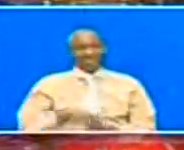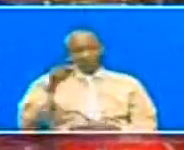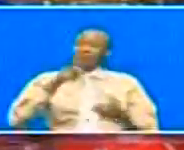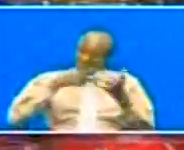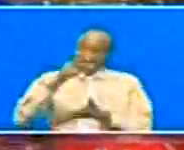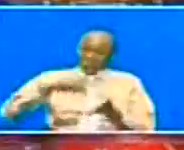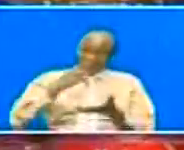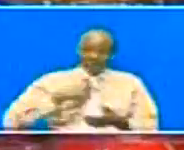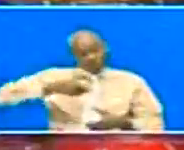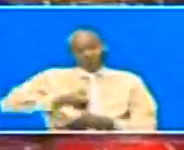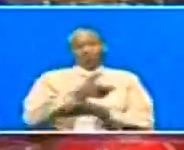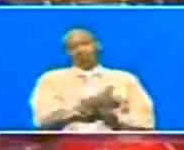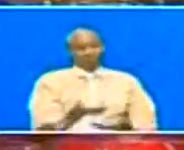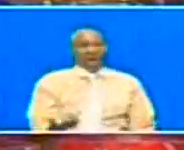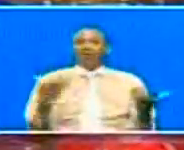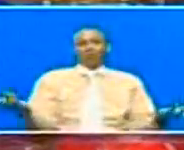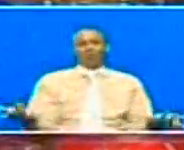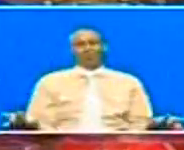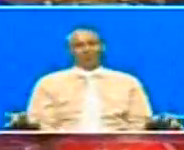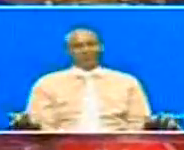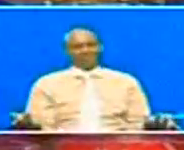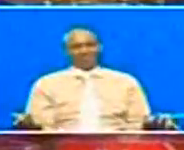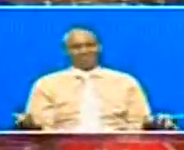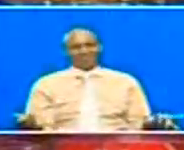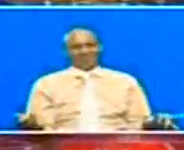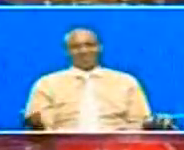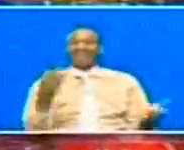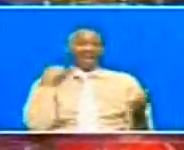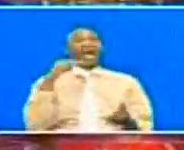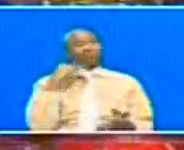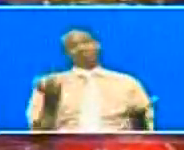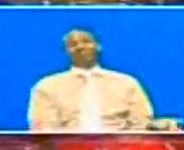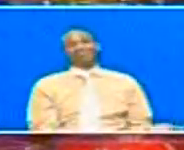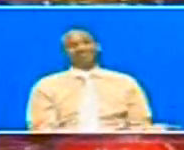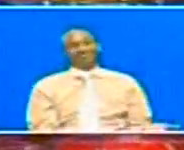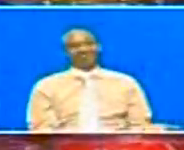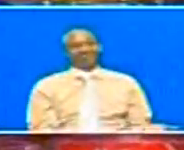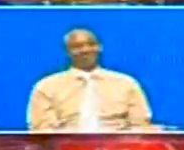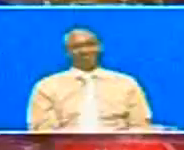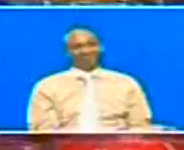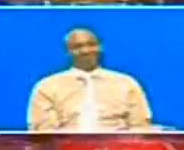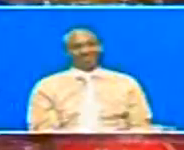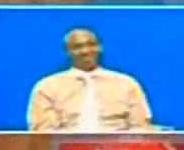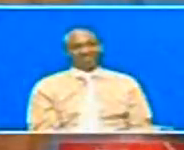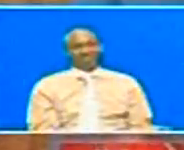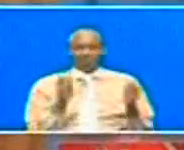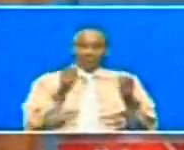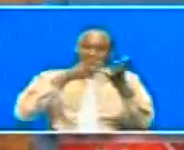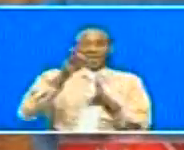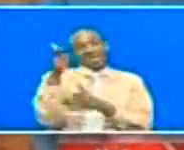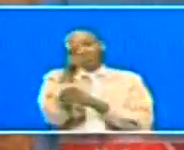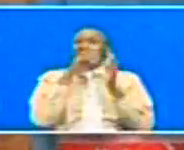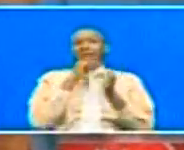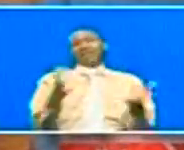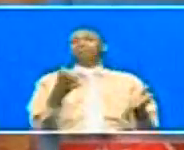to do that. How can they? It's a crime. Can't they pay the cameraman?